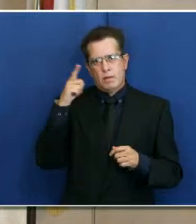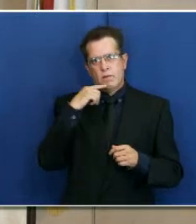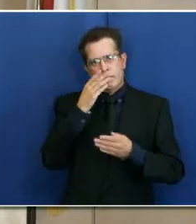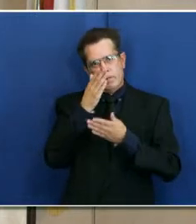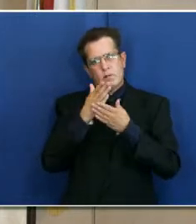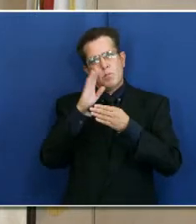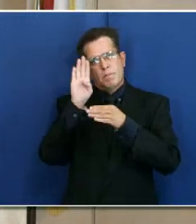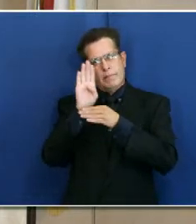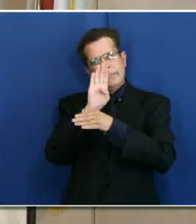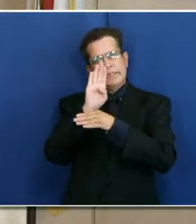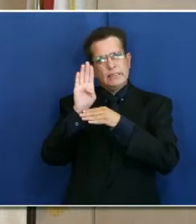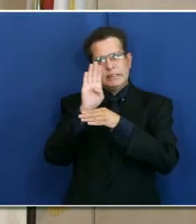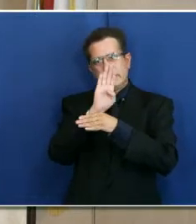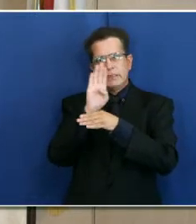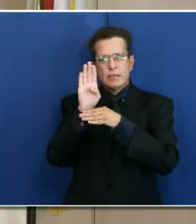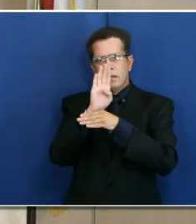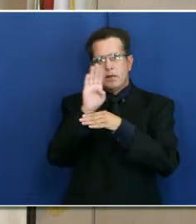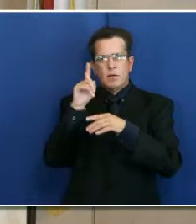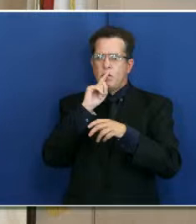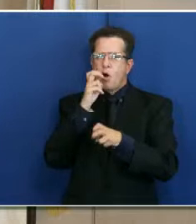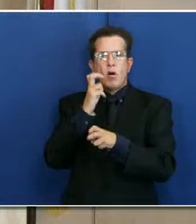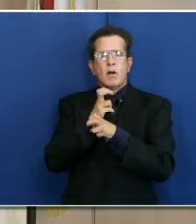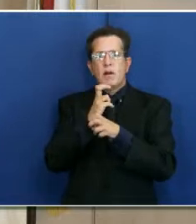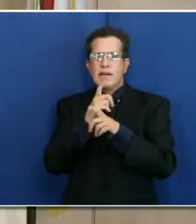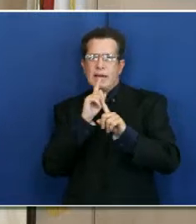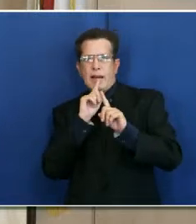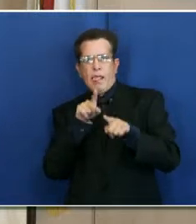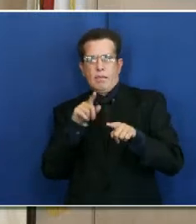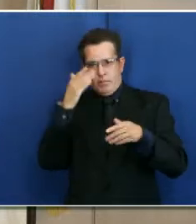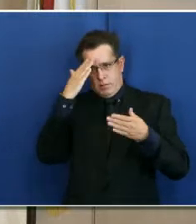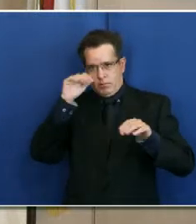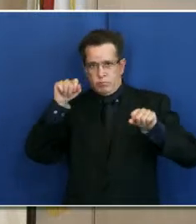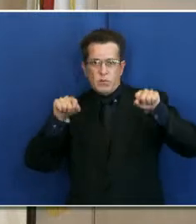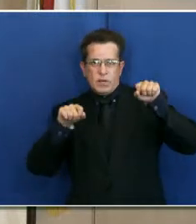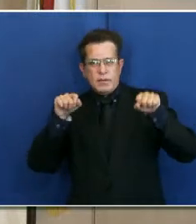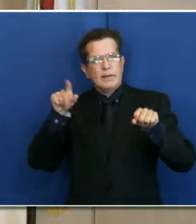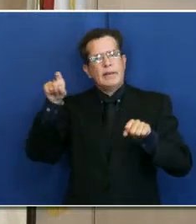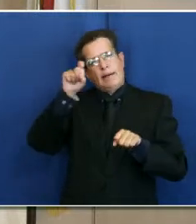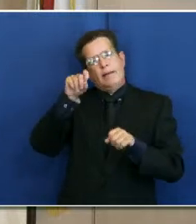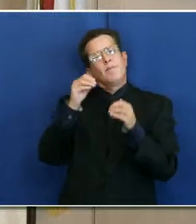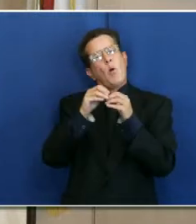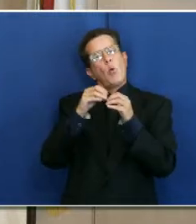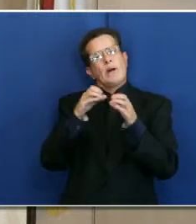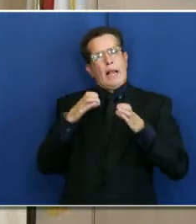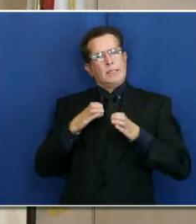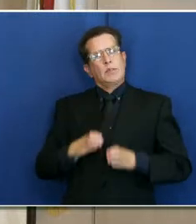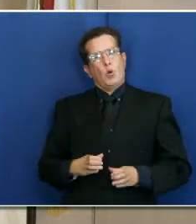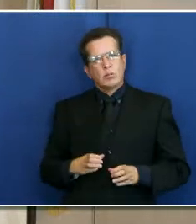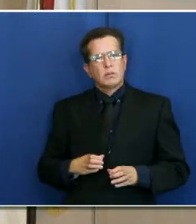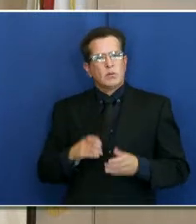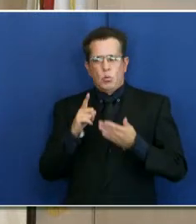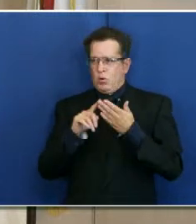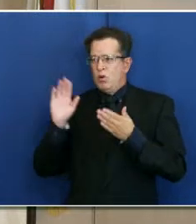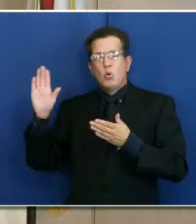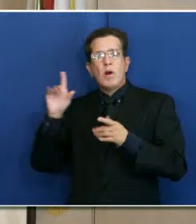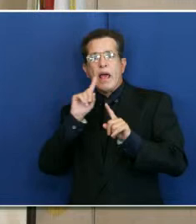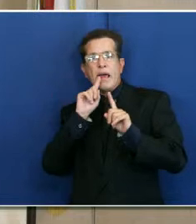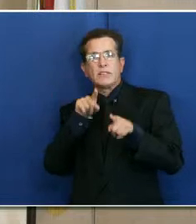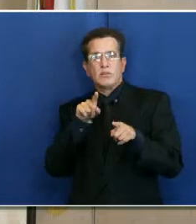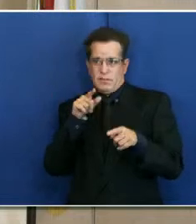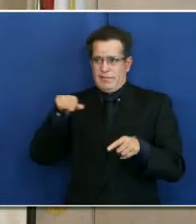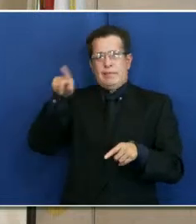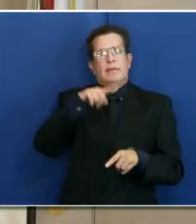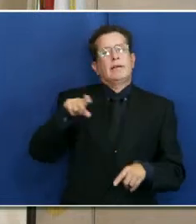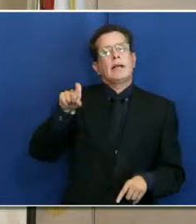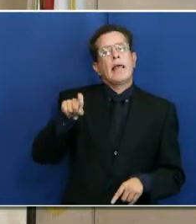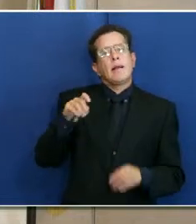businesses to be able to serve more customers. What do you what's your response to the call for